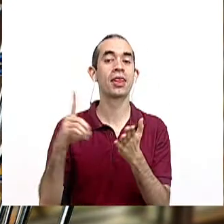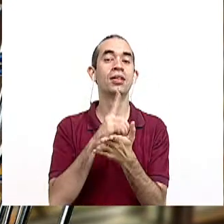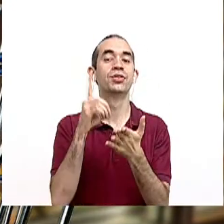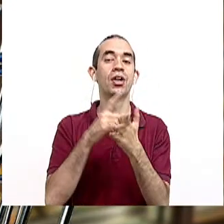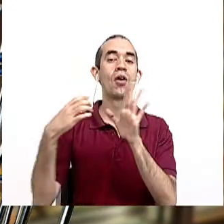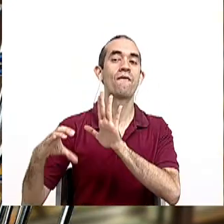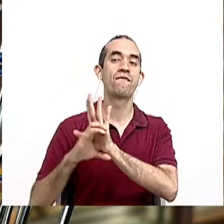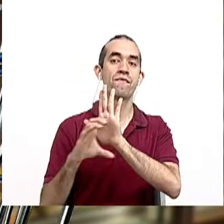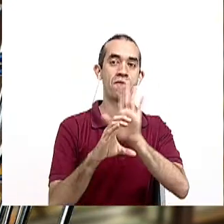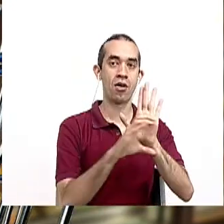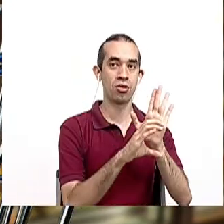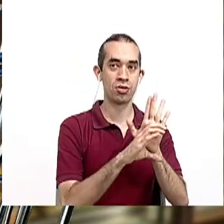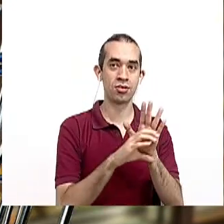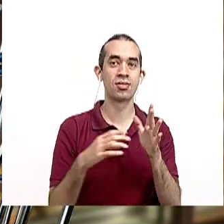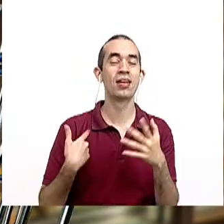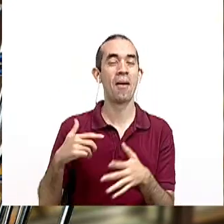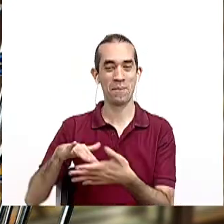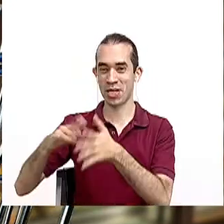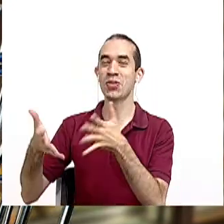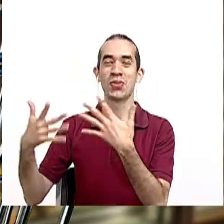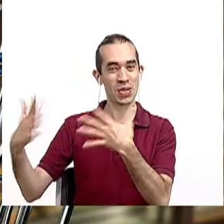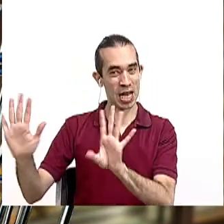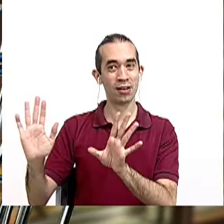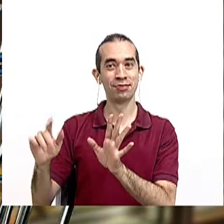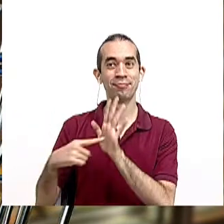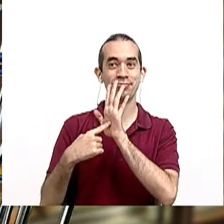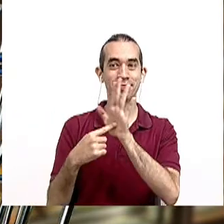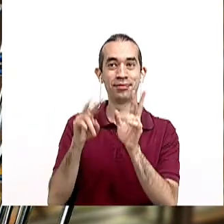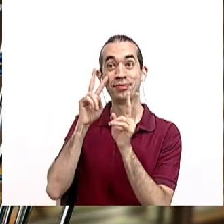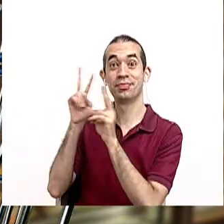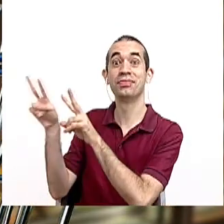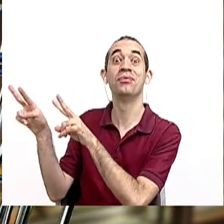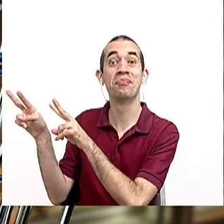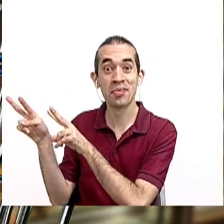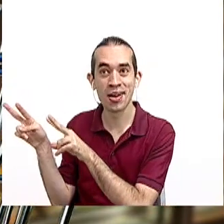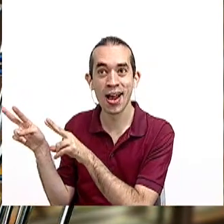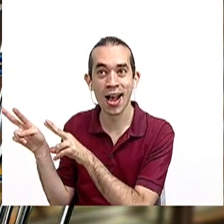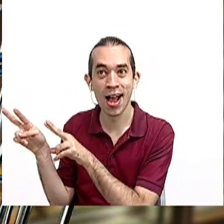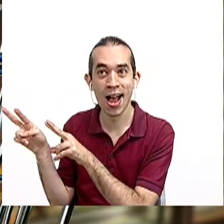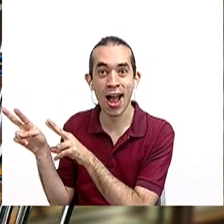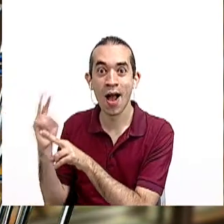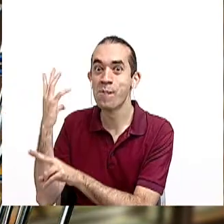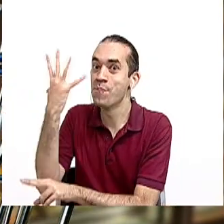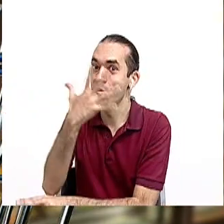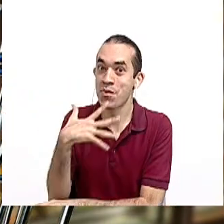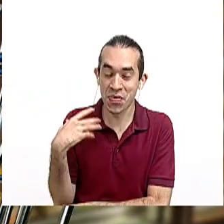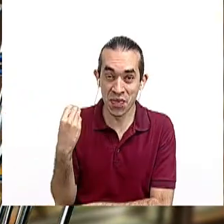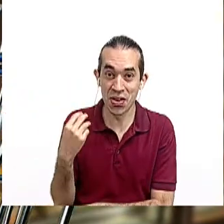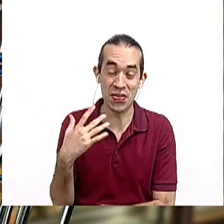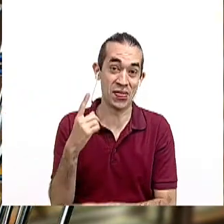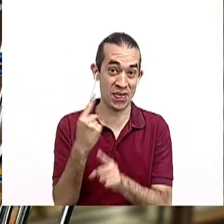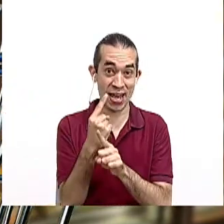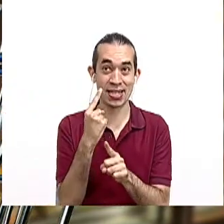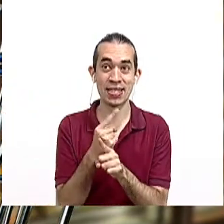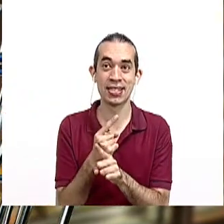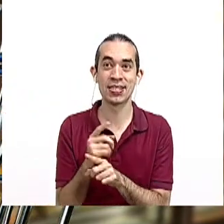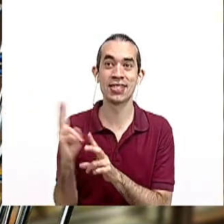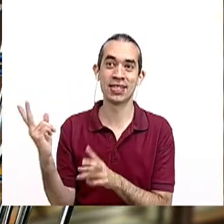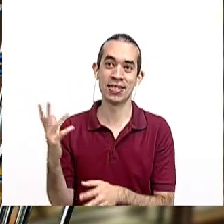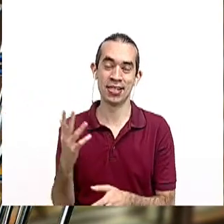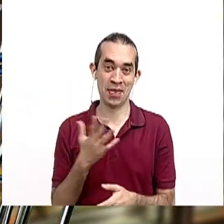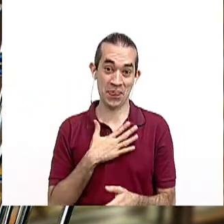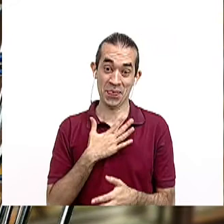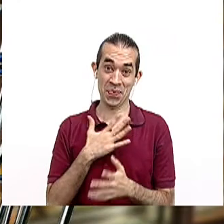dictionary one of my students created. Look at this. Beautiful, right? This is my